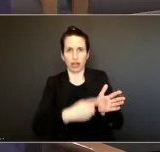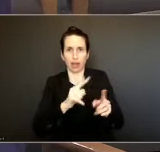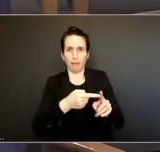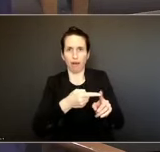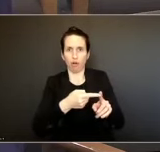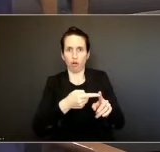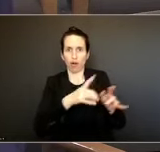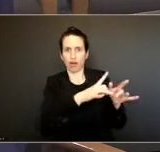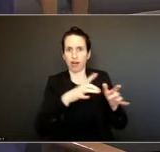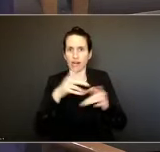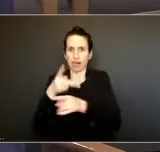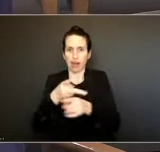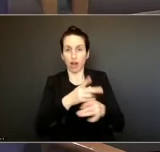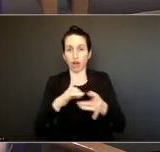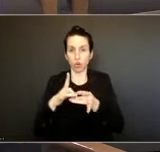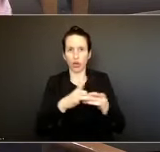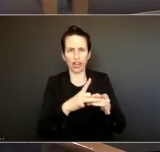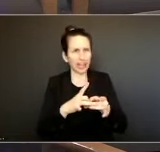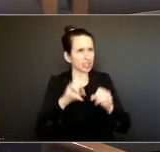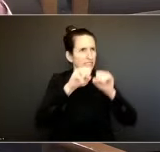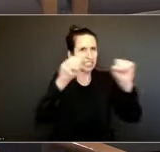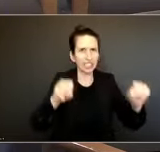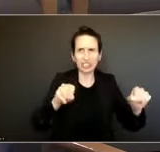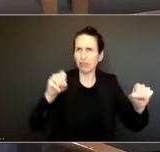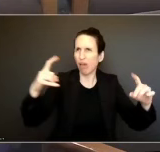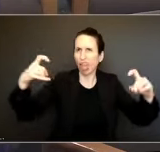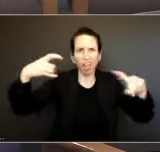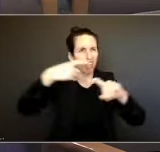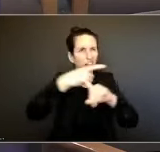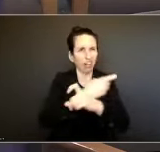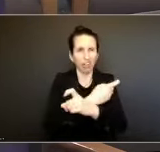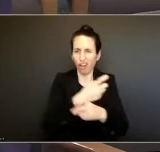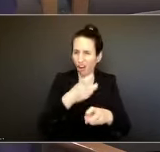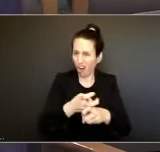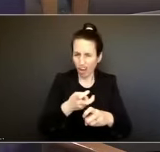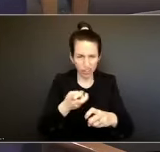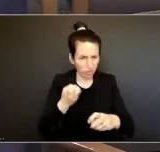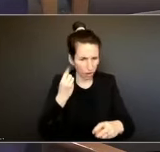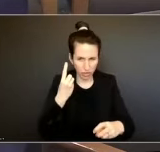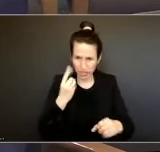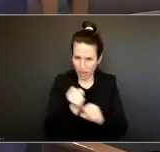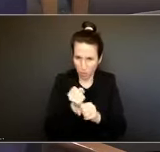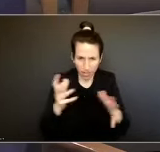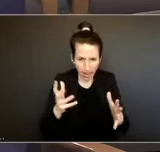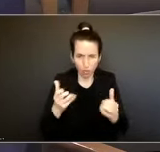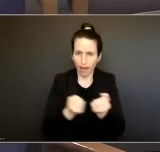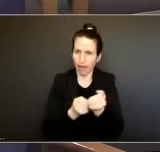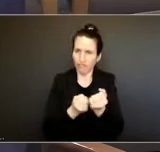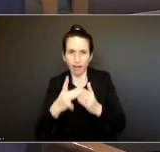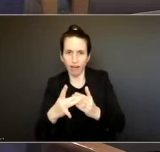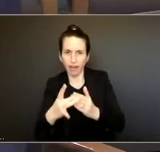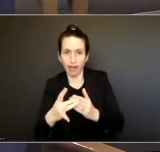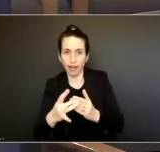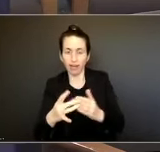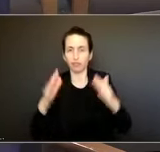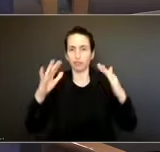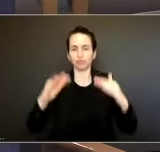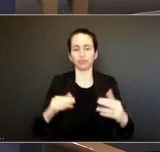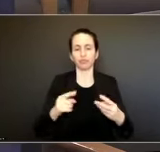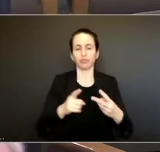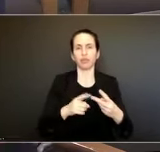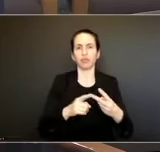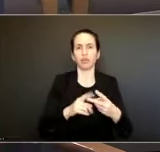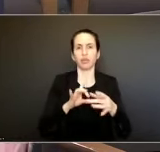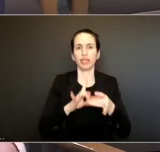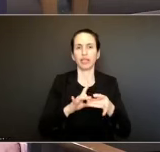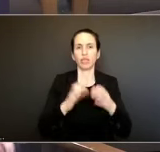very difficult to navigate without a guide. Secondly, around the issue of consumer involvement and policy, you may remember,